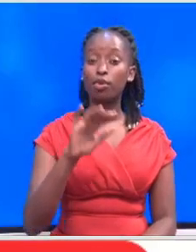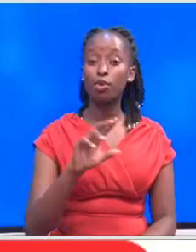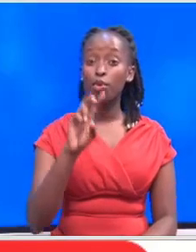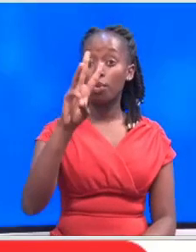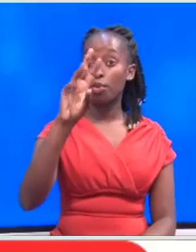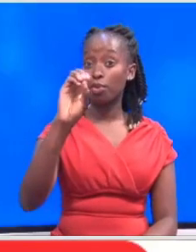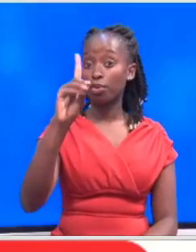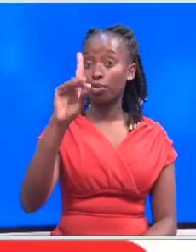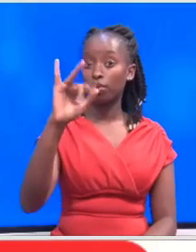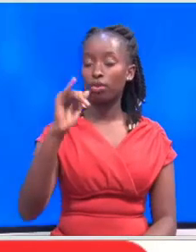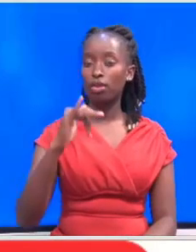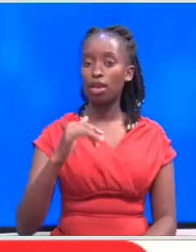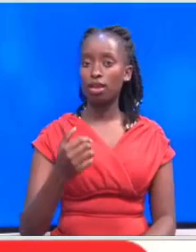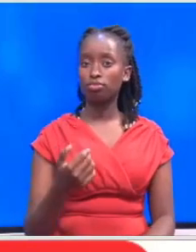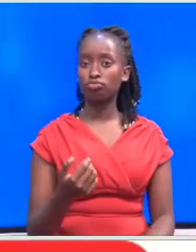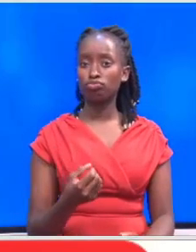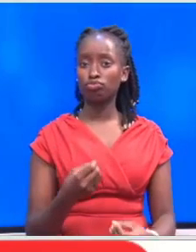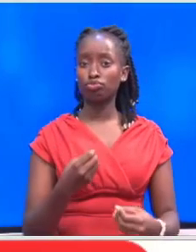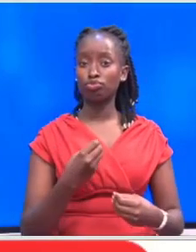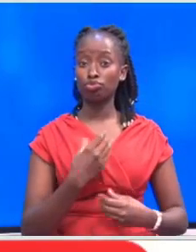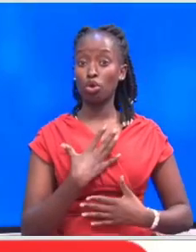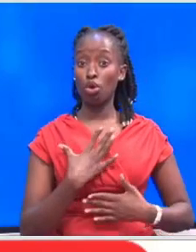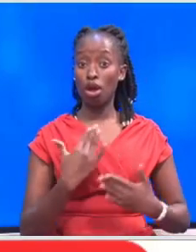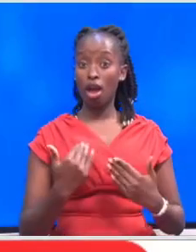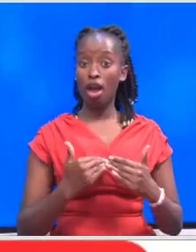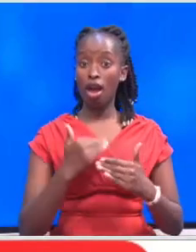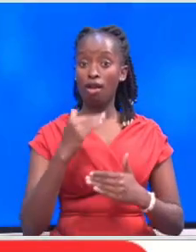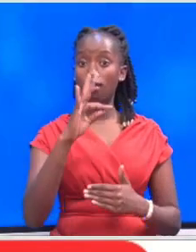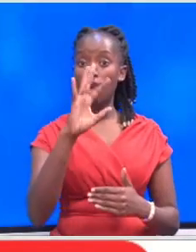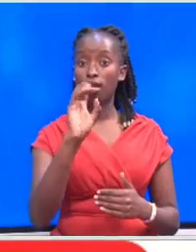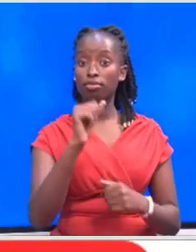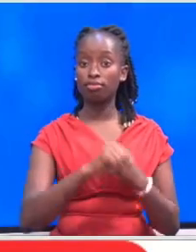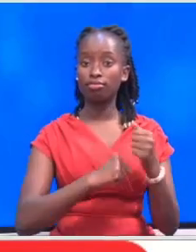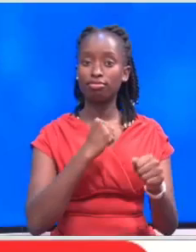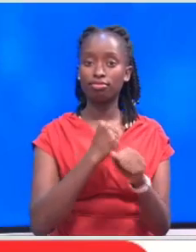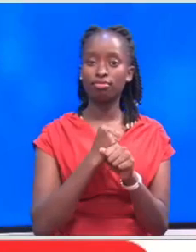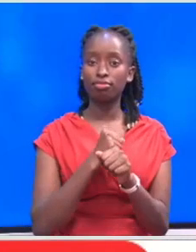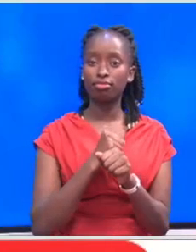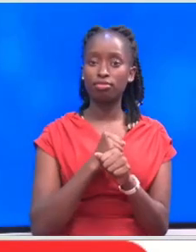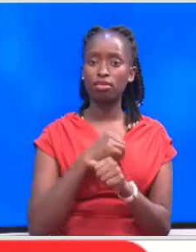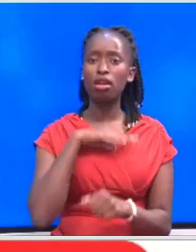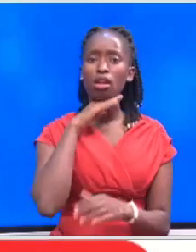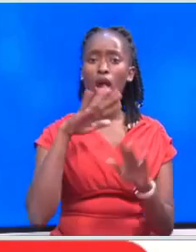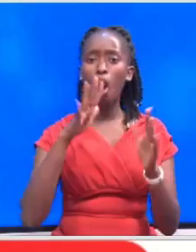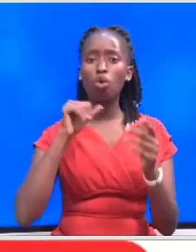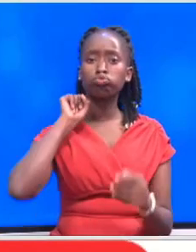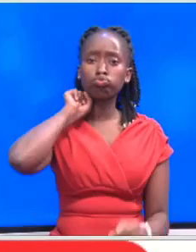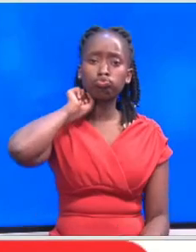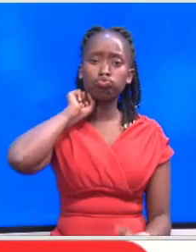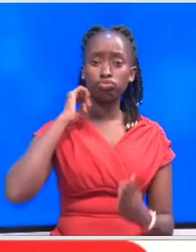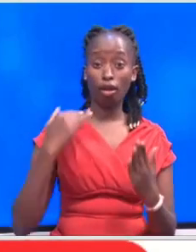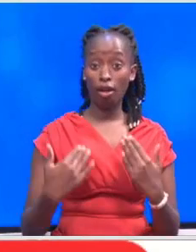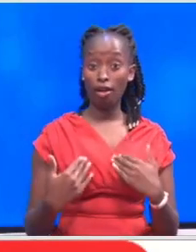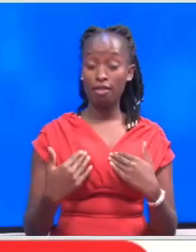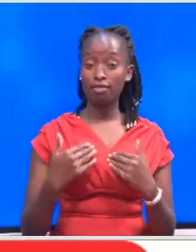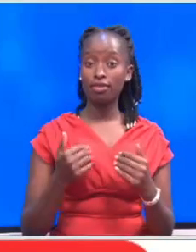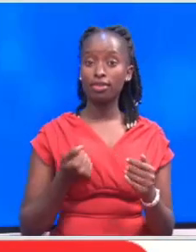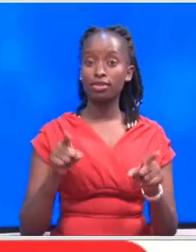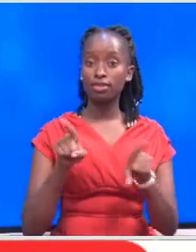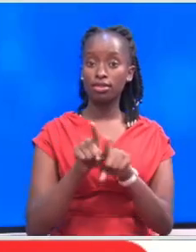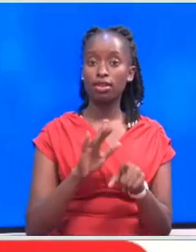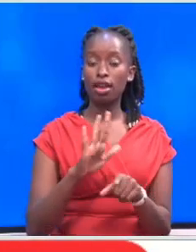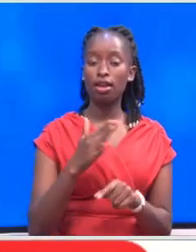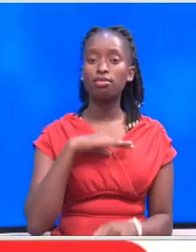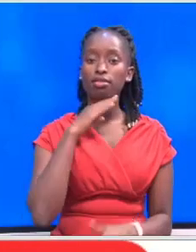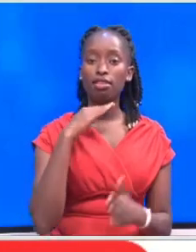have been left reeling in shock after a 30-year-old allegedly died by suicide days after the demise of her own sister. And as